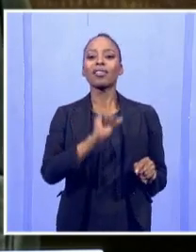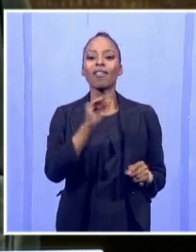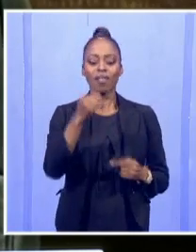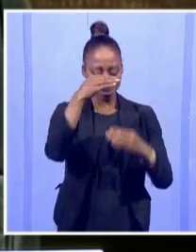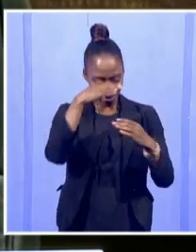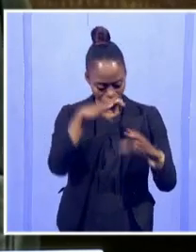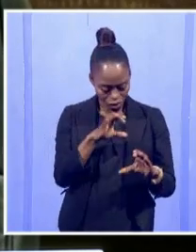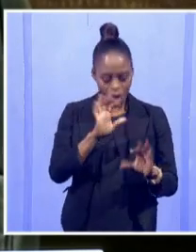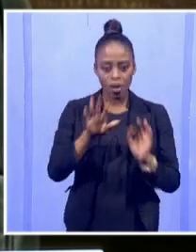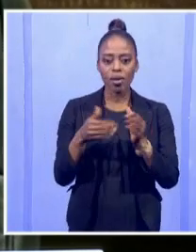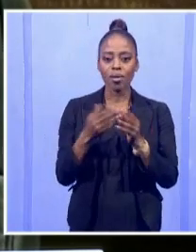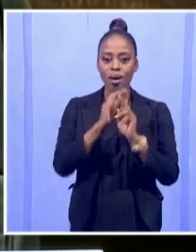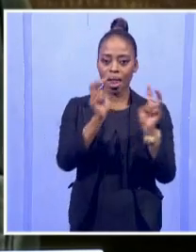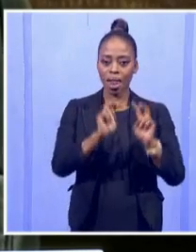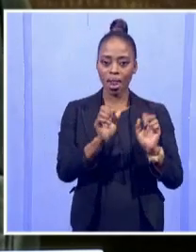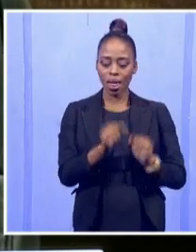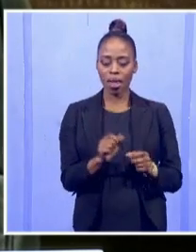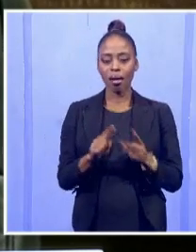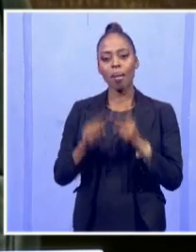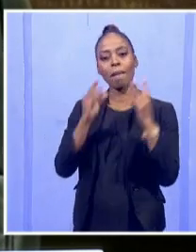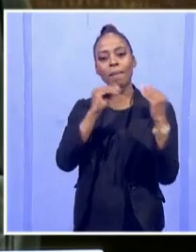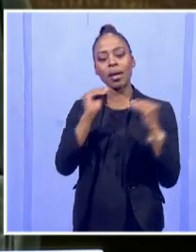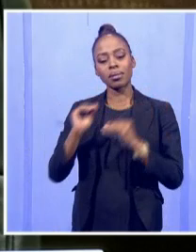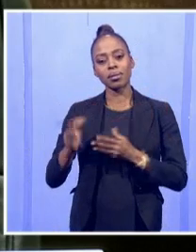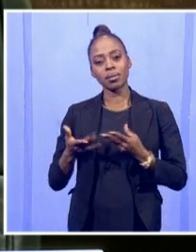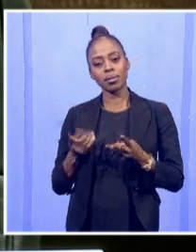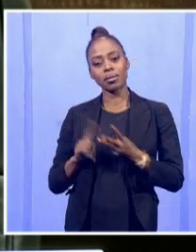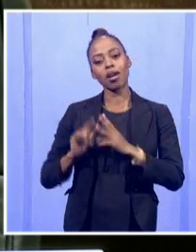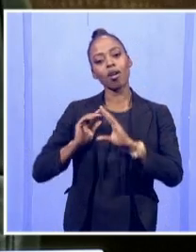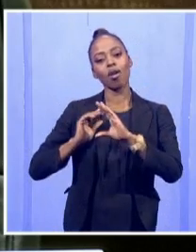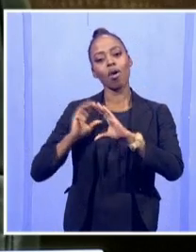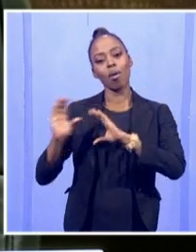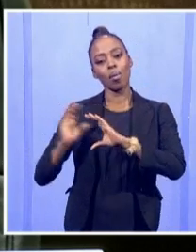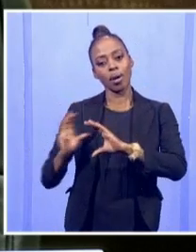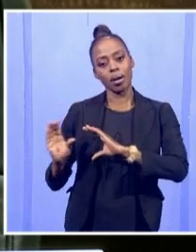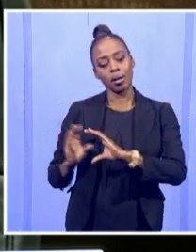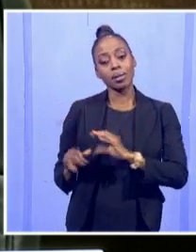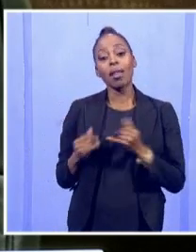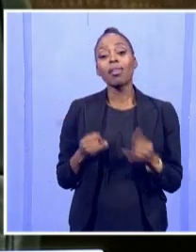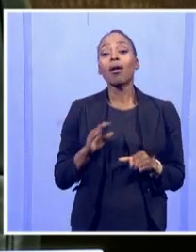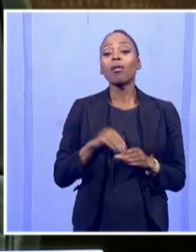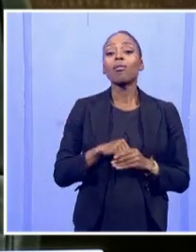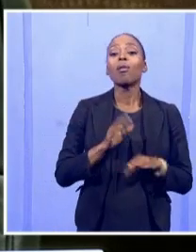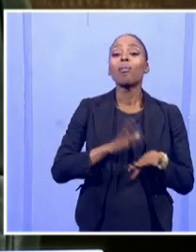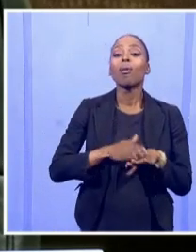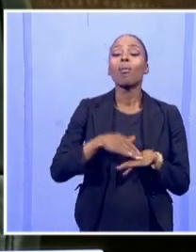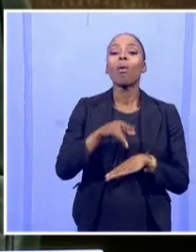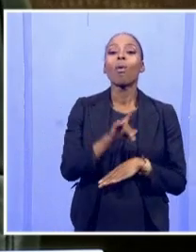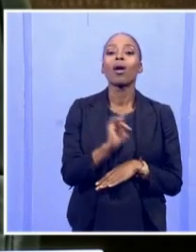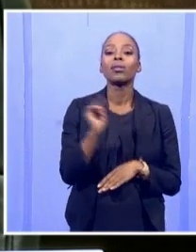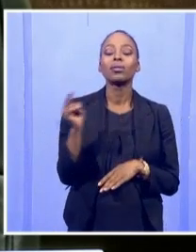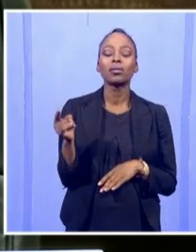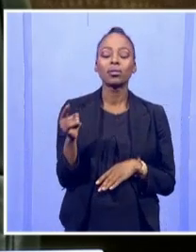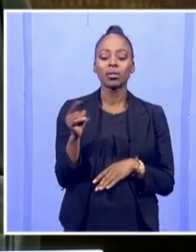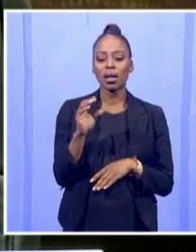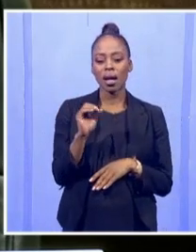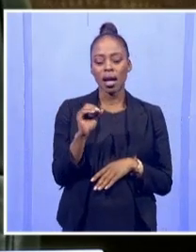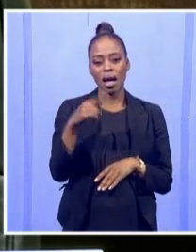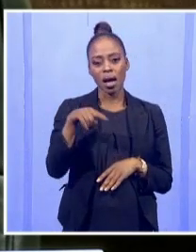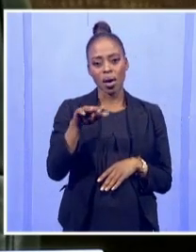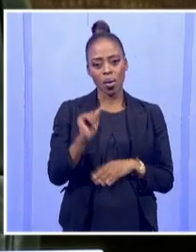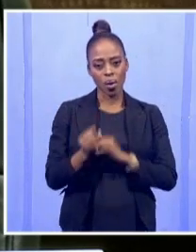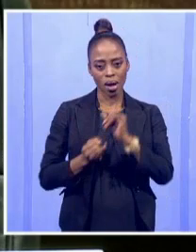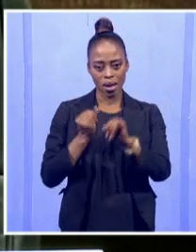concentrated in renewable energy, in business services, and in communication. These include the Aqua